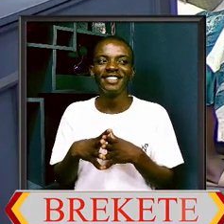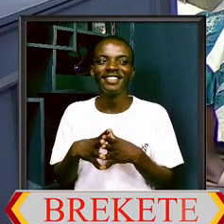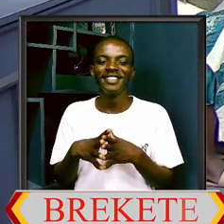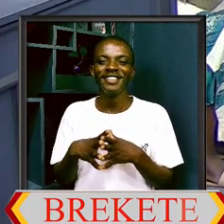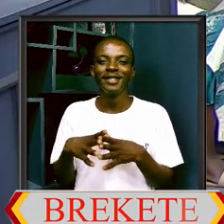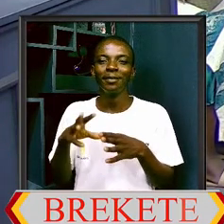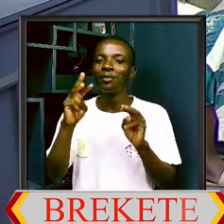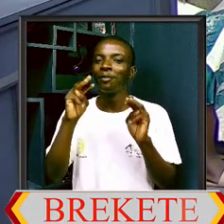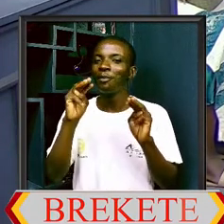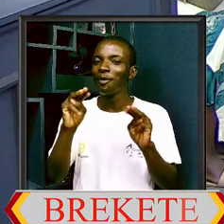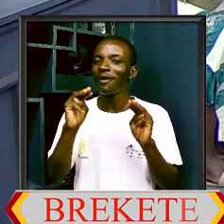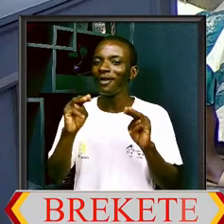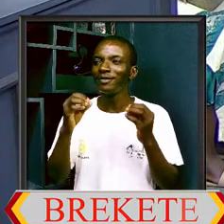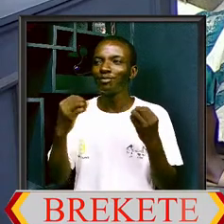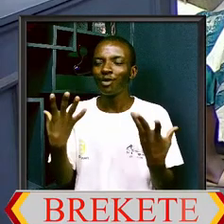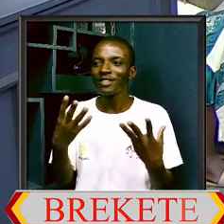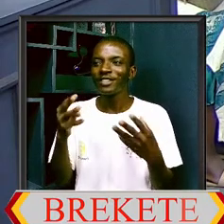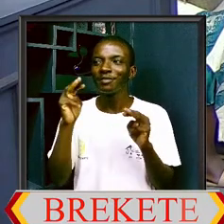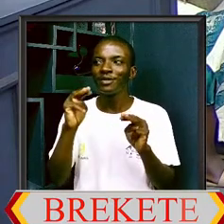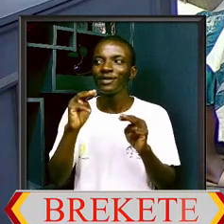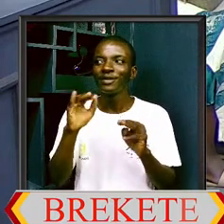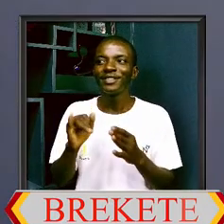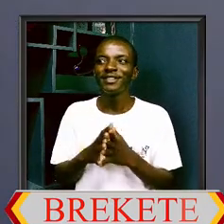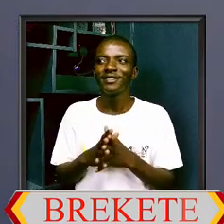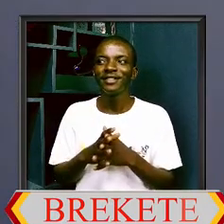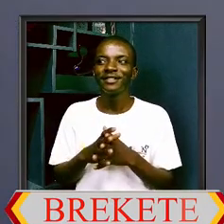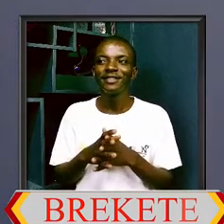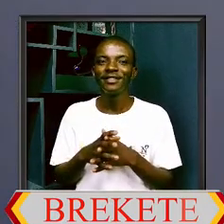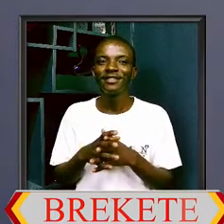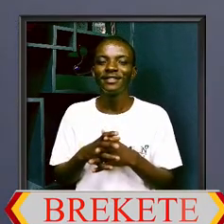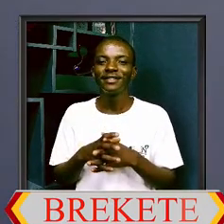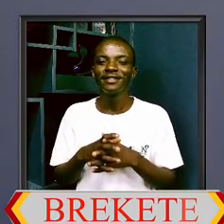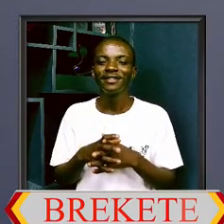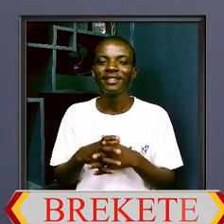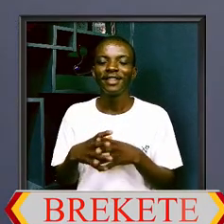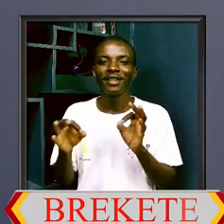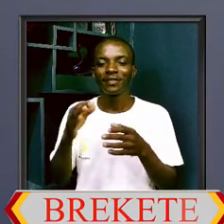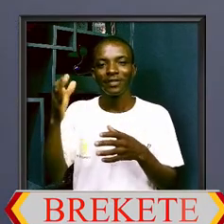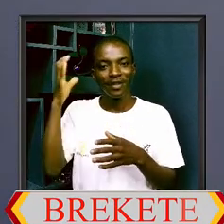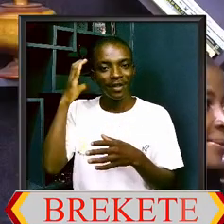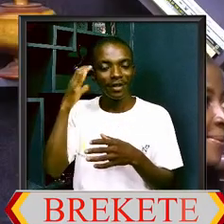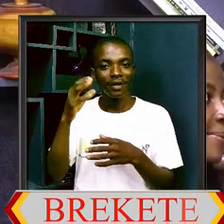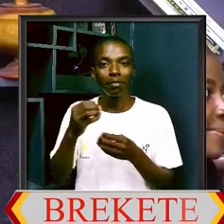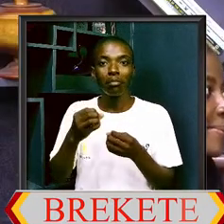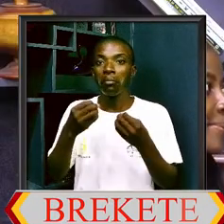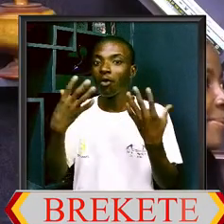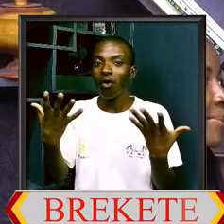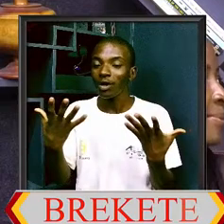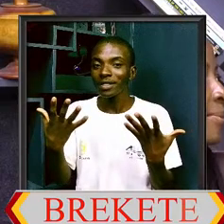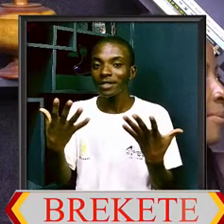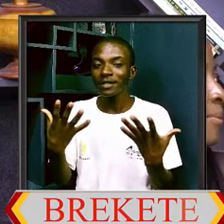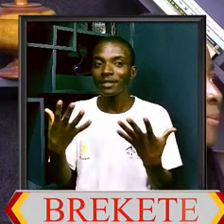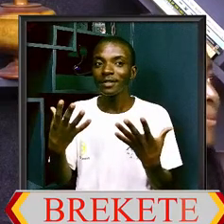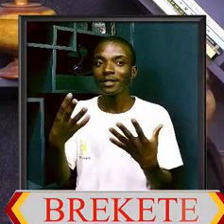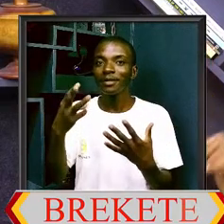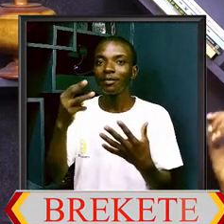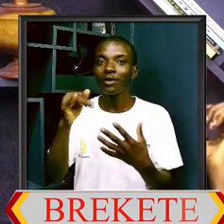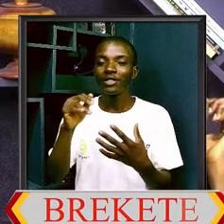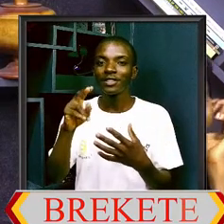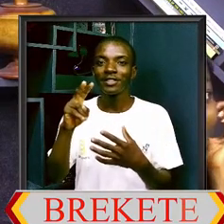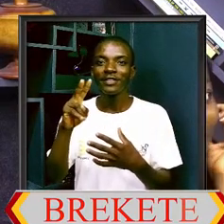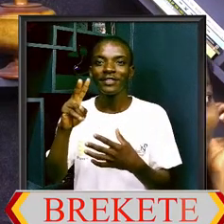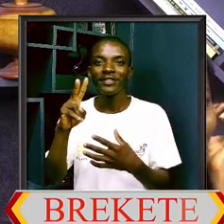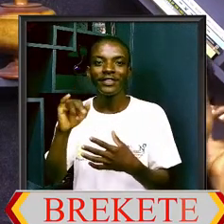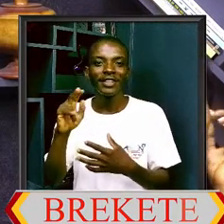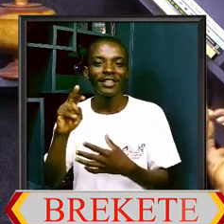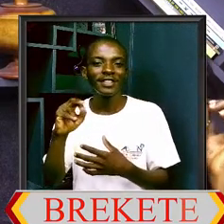this oh multi you know say if I hear multi it's either multivitamin